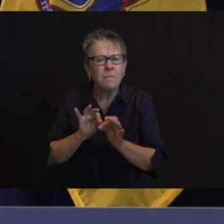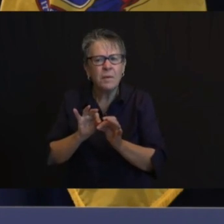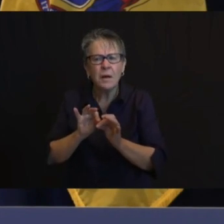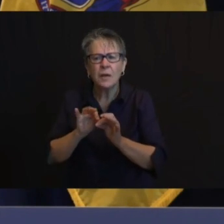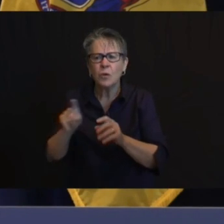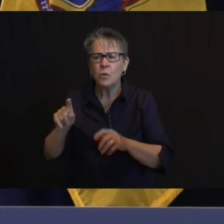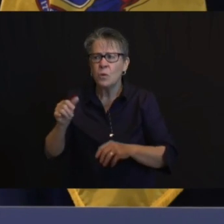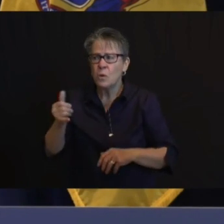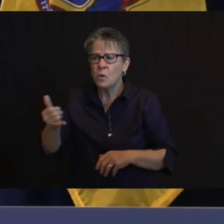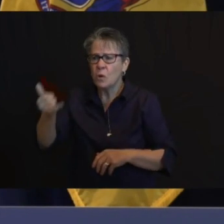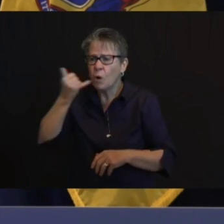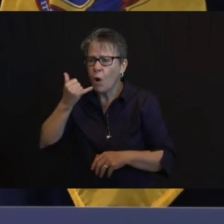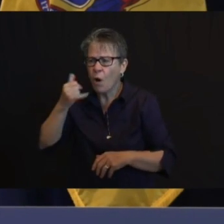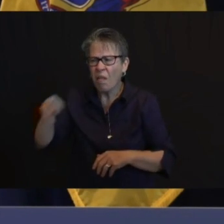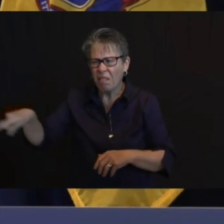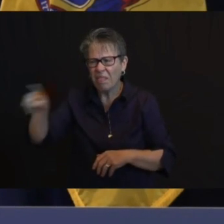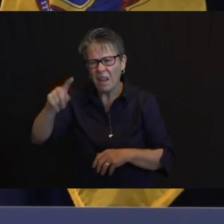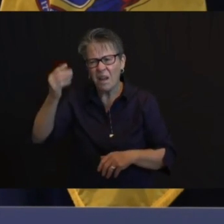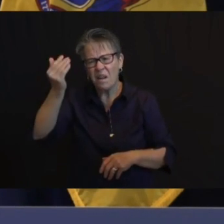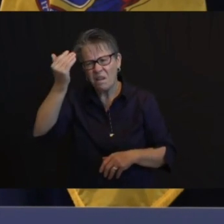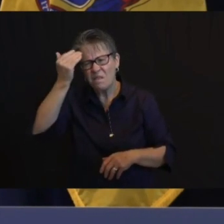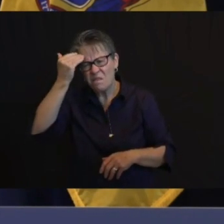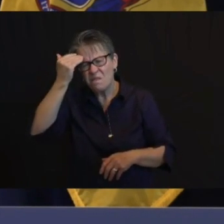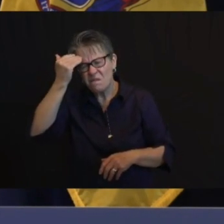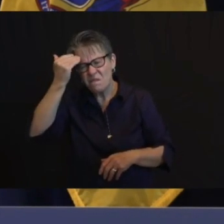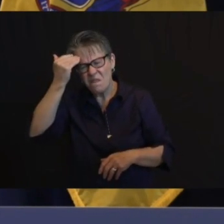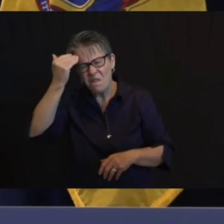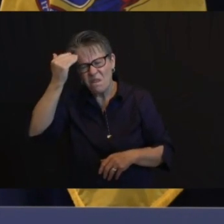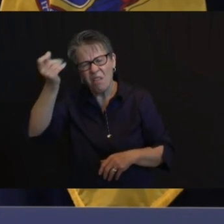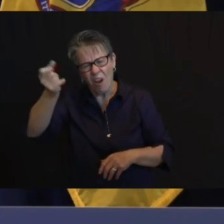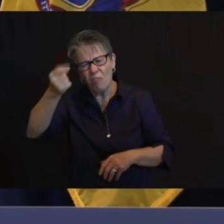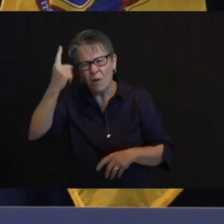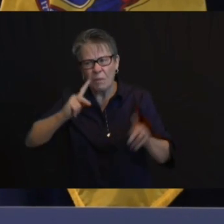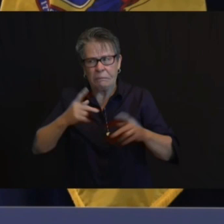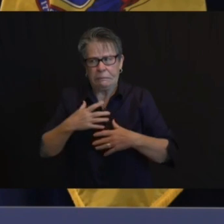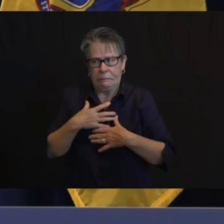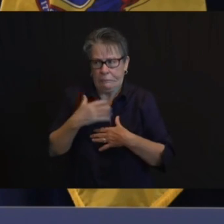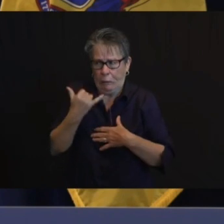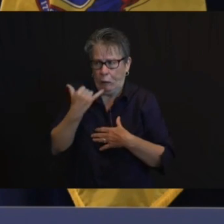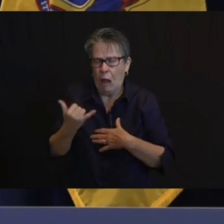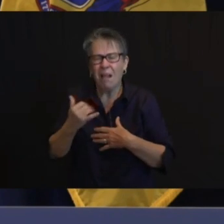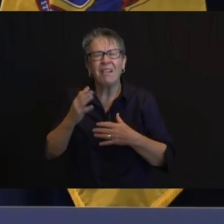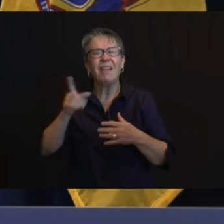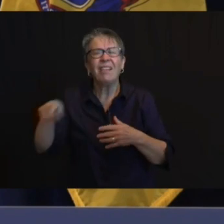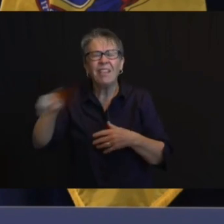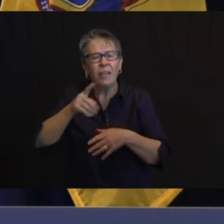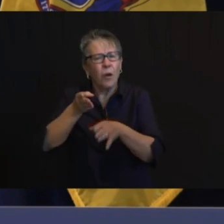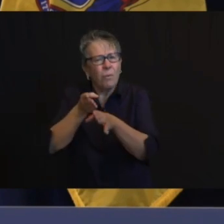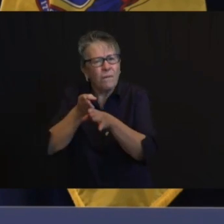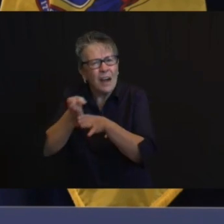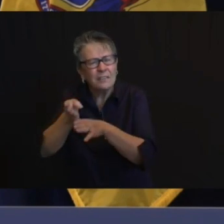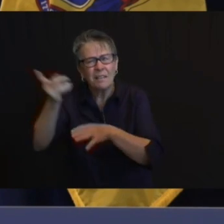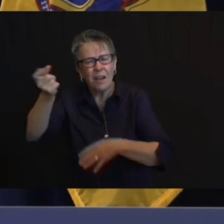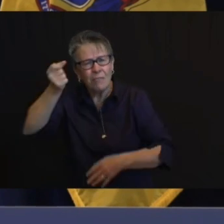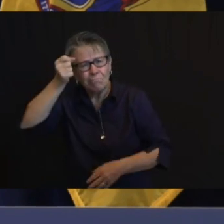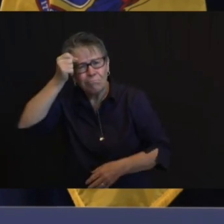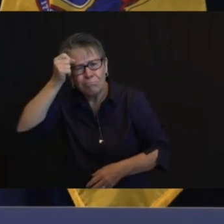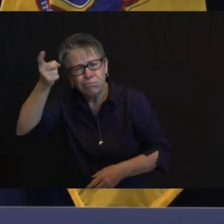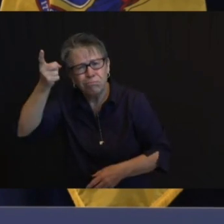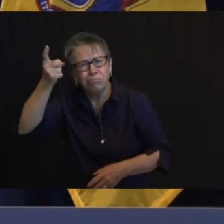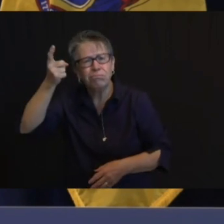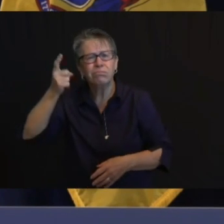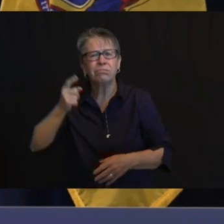happen. And again, they're professionals in their lives. So this is not press 1 if you want X and press 2 if you want Y.